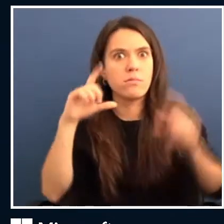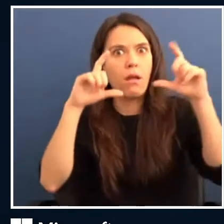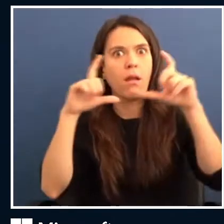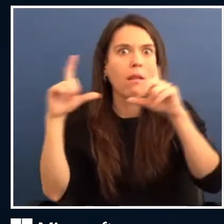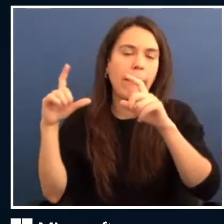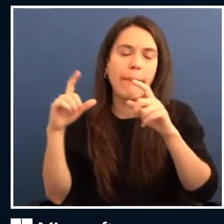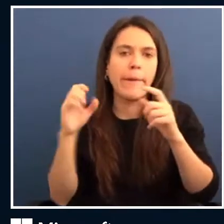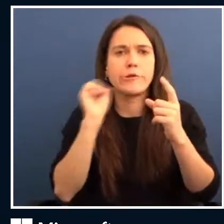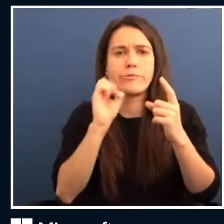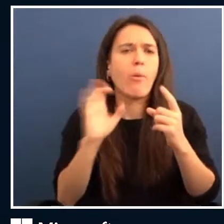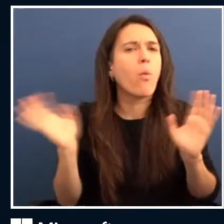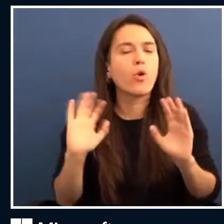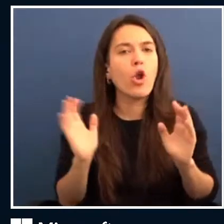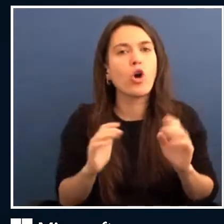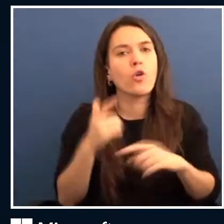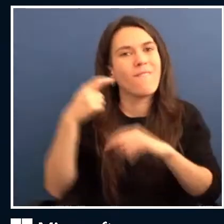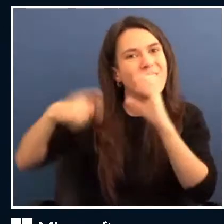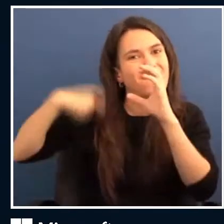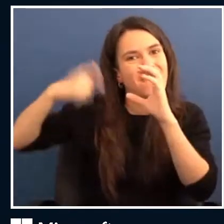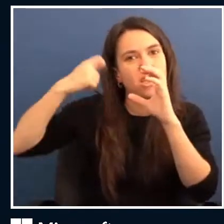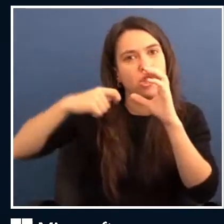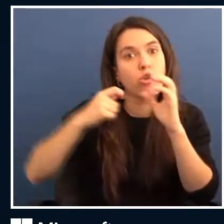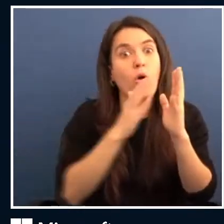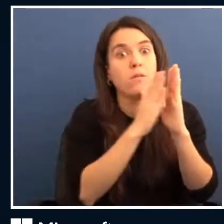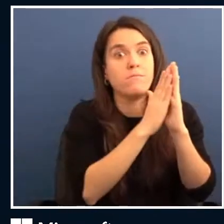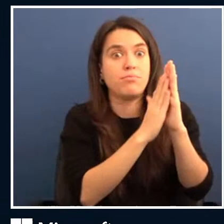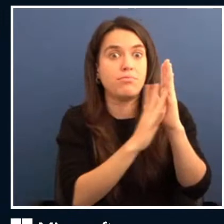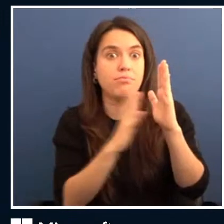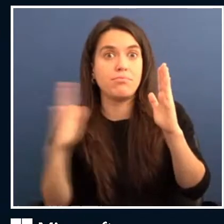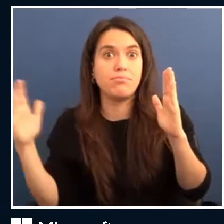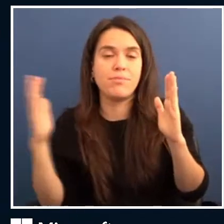of the video, and then you have the huge data set. You can train the model.